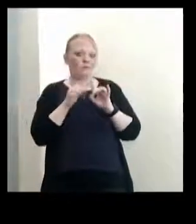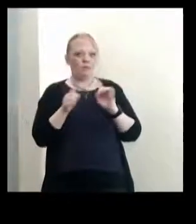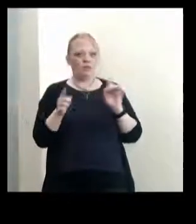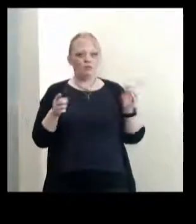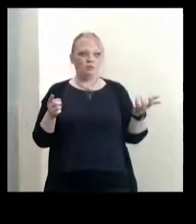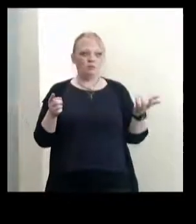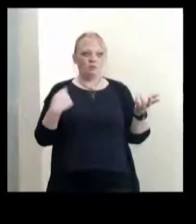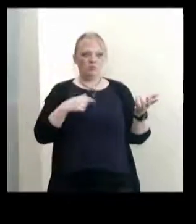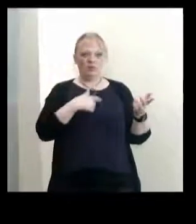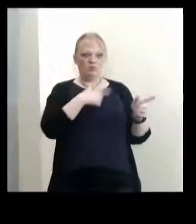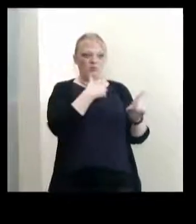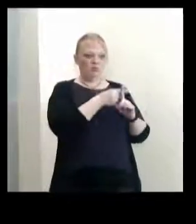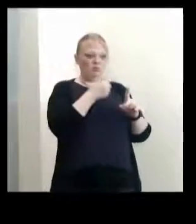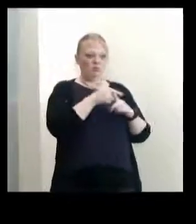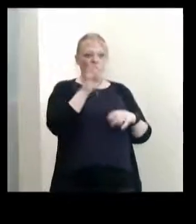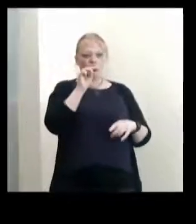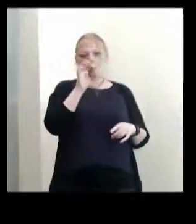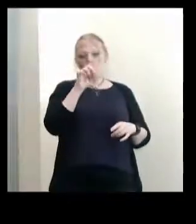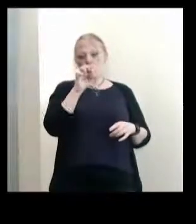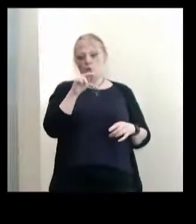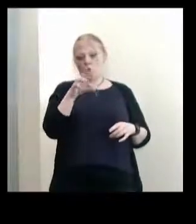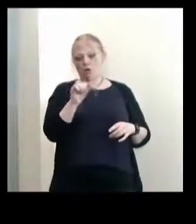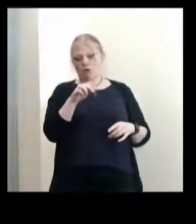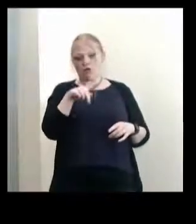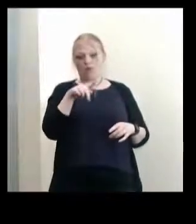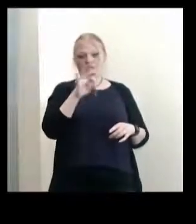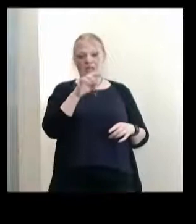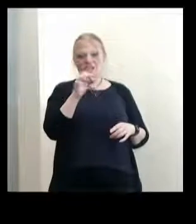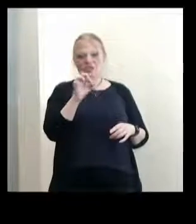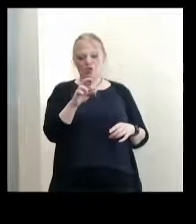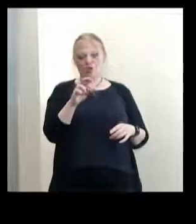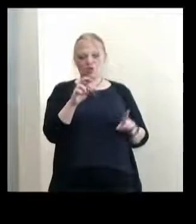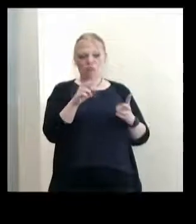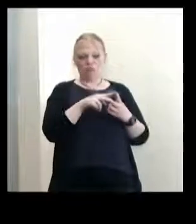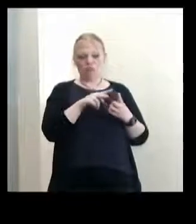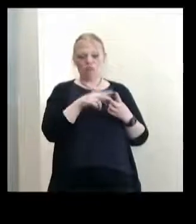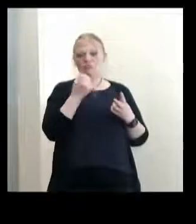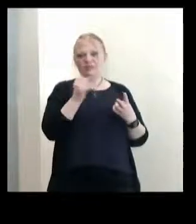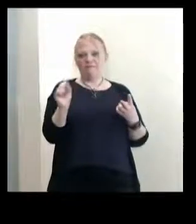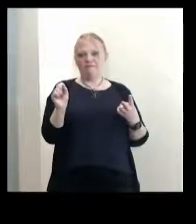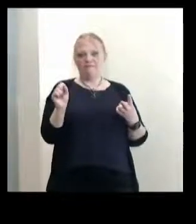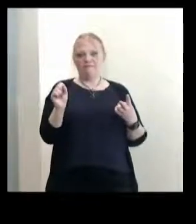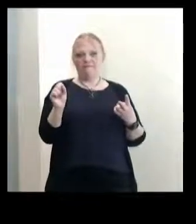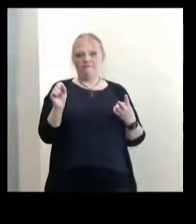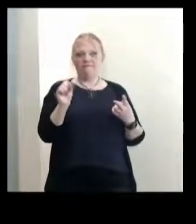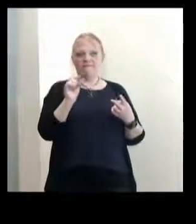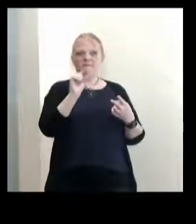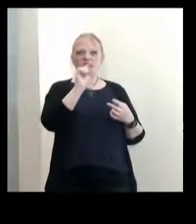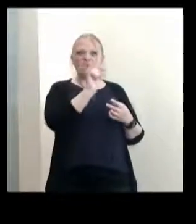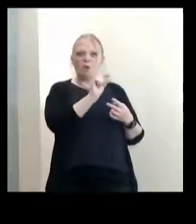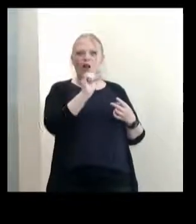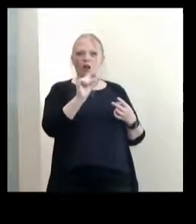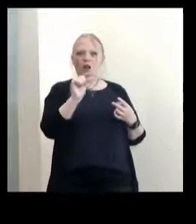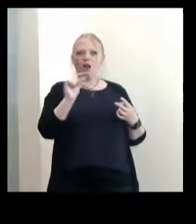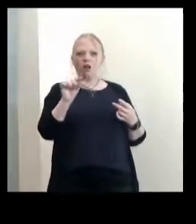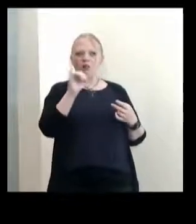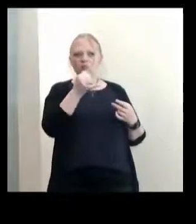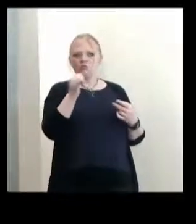been administering the Moderna and the Pfizer, and we know that's safe. We've been administering small doses of the Johnson & Johnson, and we've